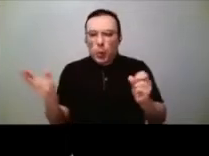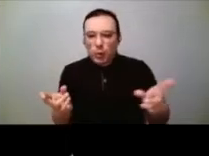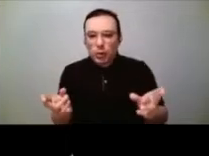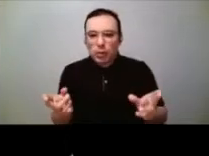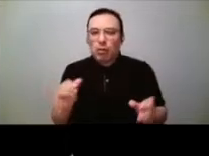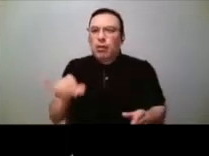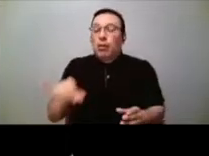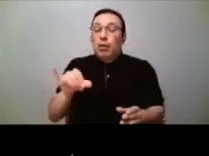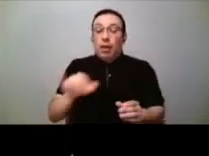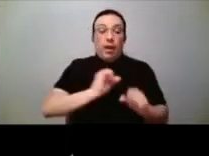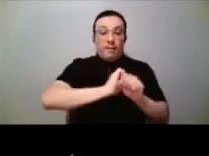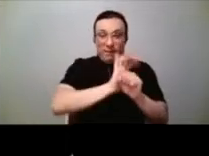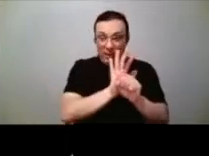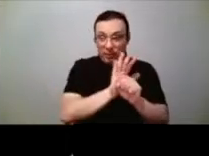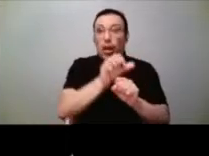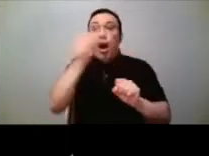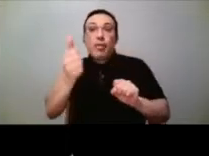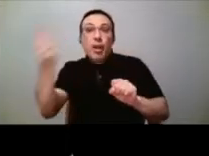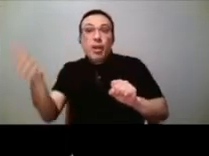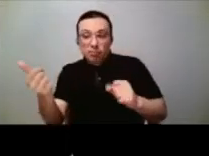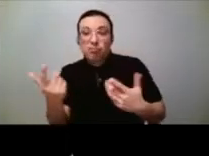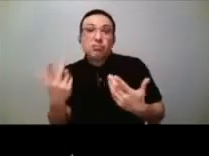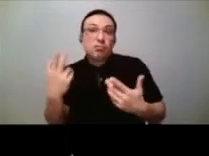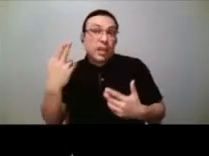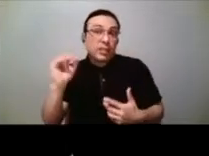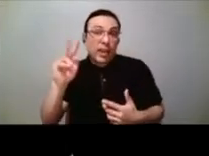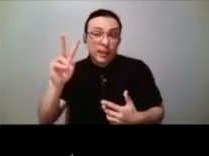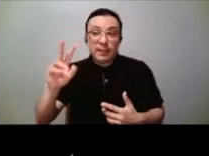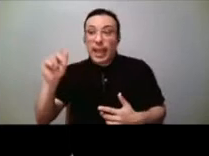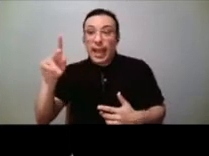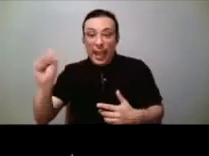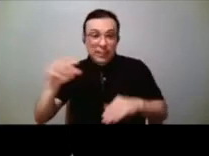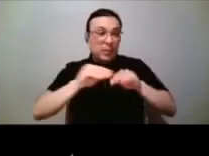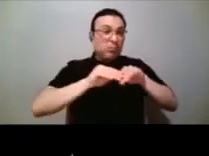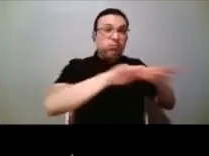COVID-19, and HIV-AIDS, pandemic, and lethal.